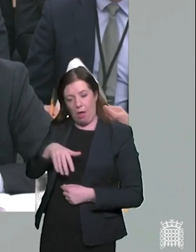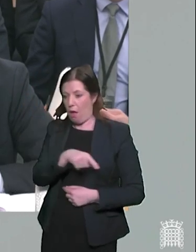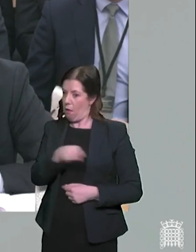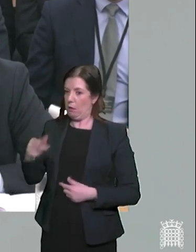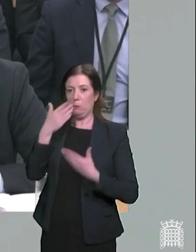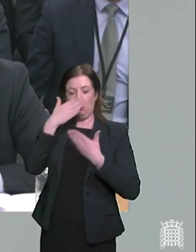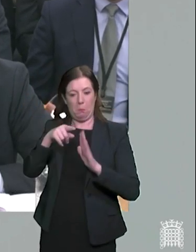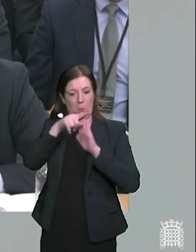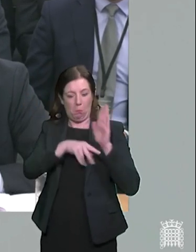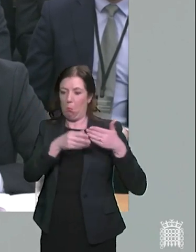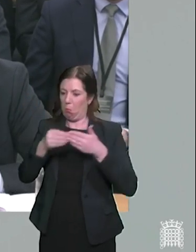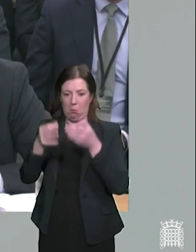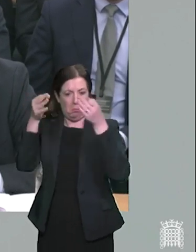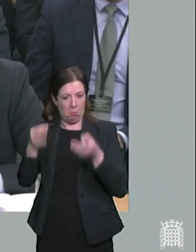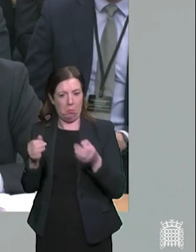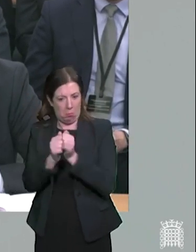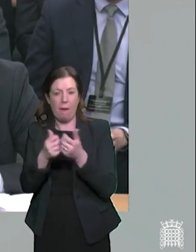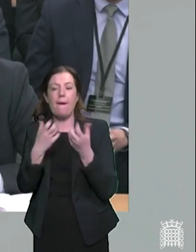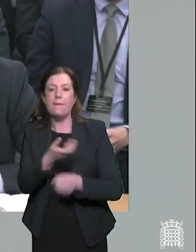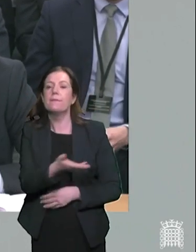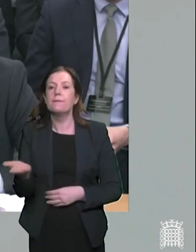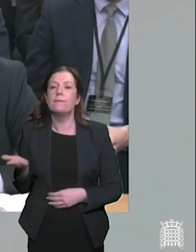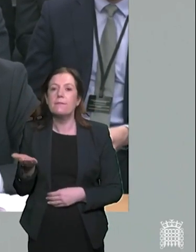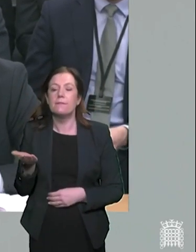the rules and the guidance, and